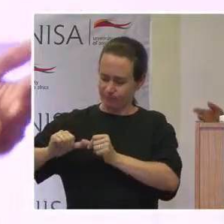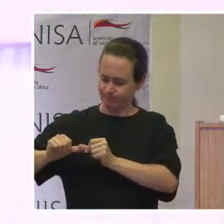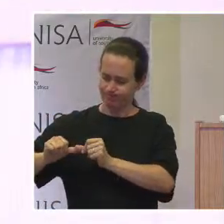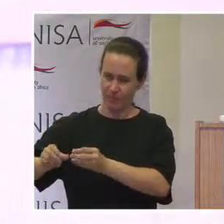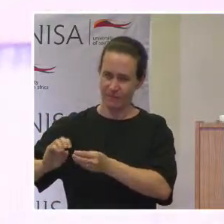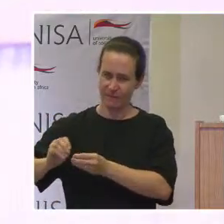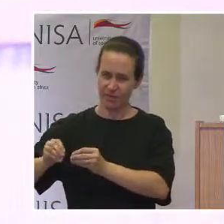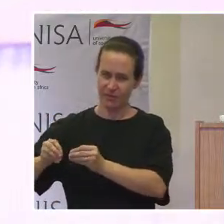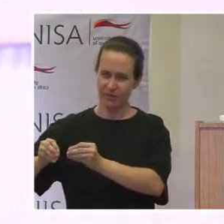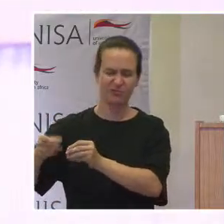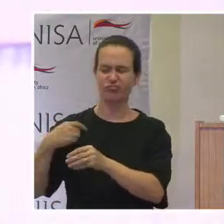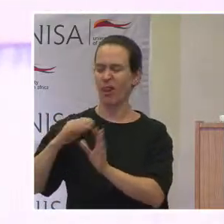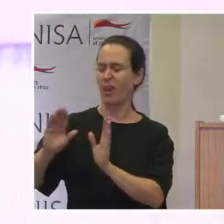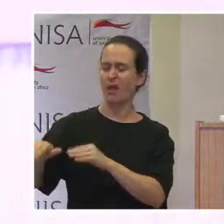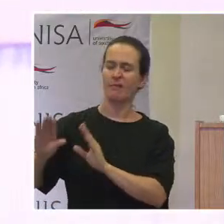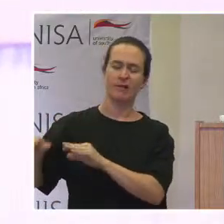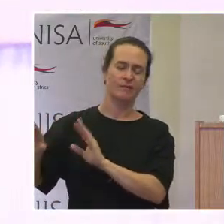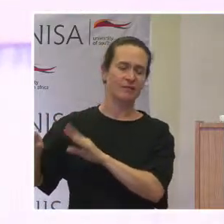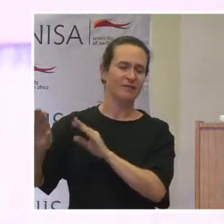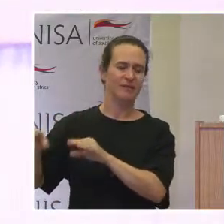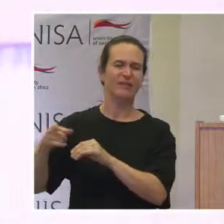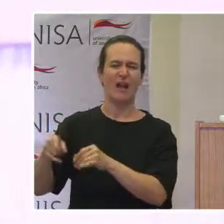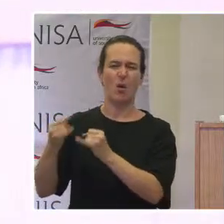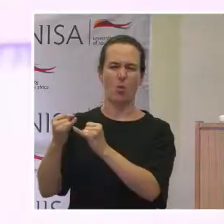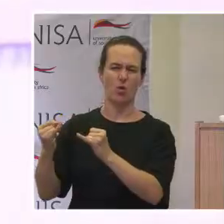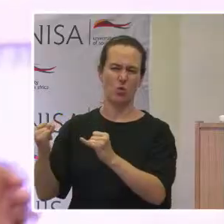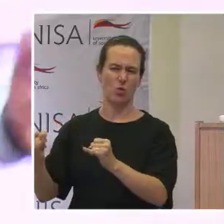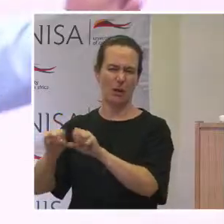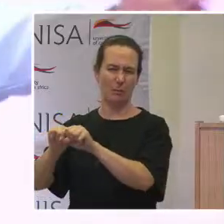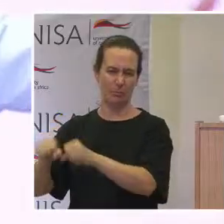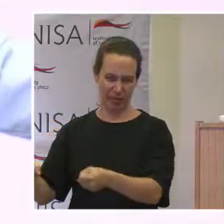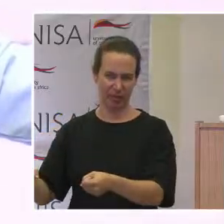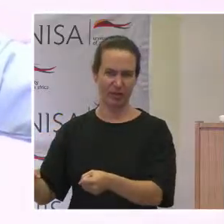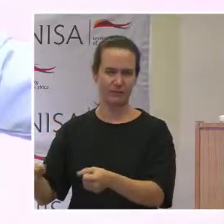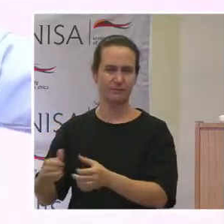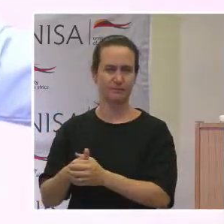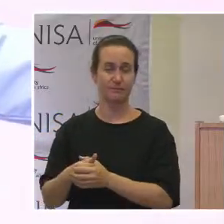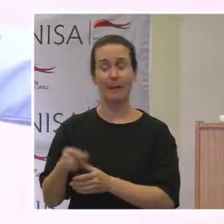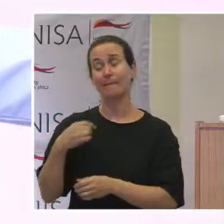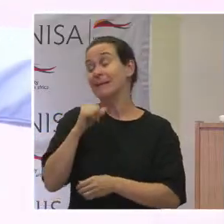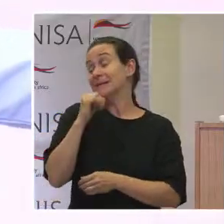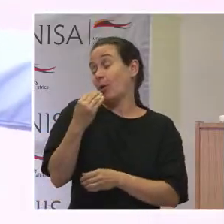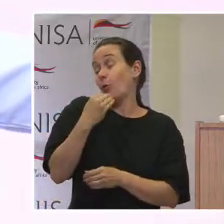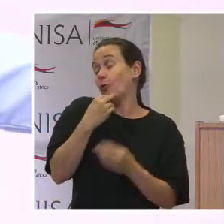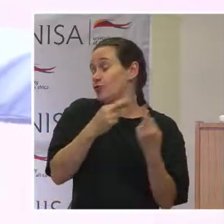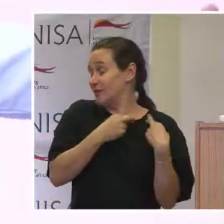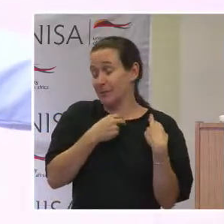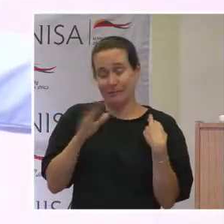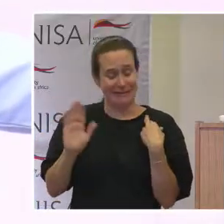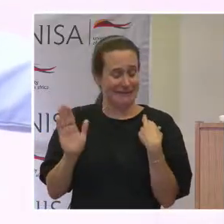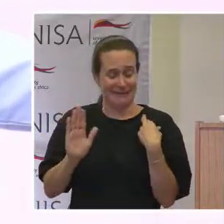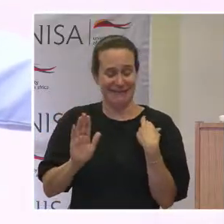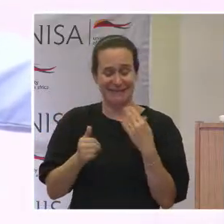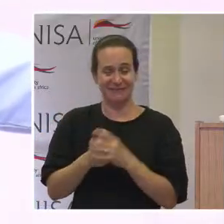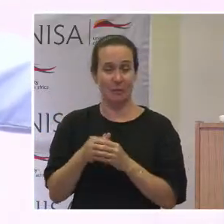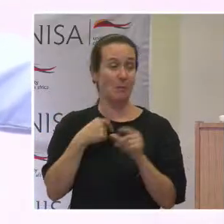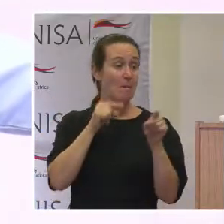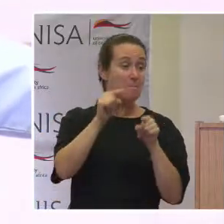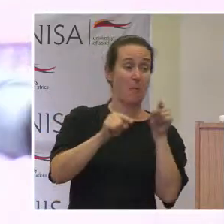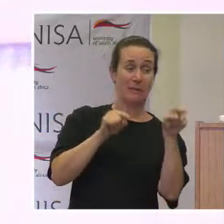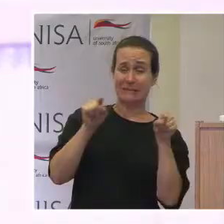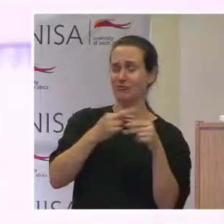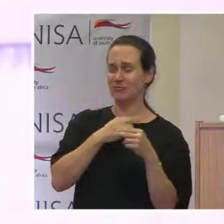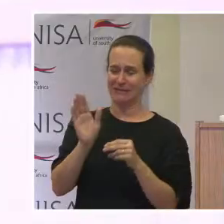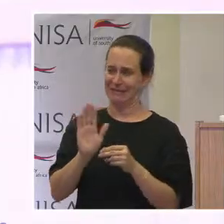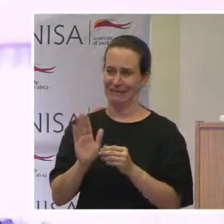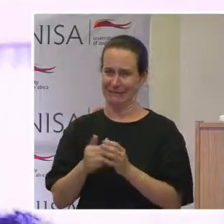a long time. I don't know why. I will not say who's responsible for that. I won't point any fingers. All right,